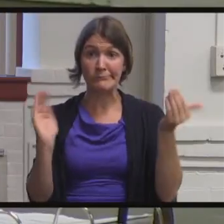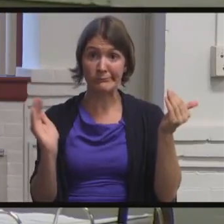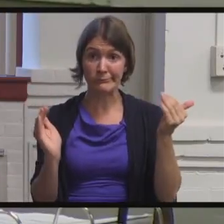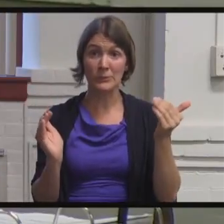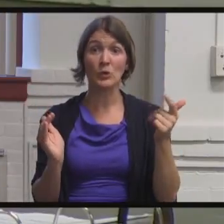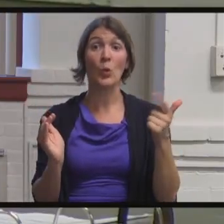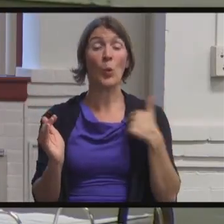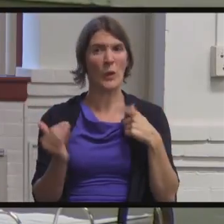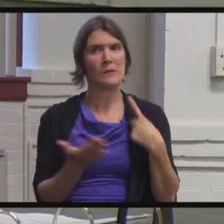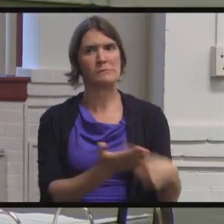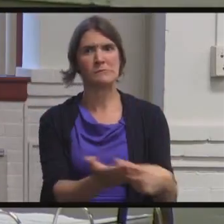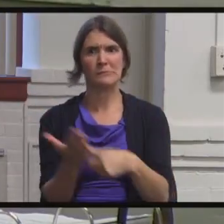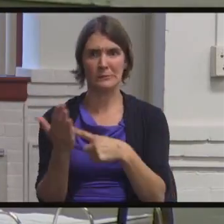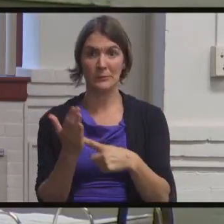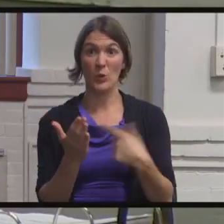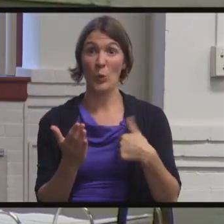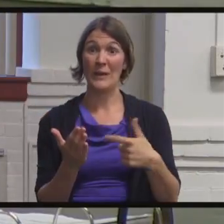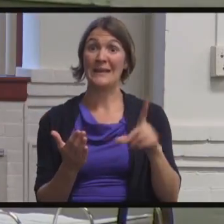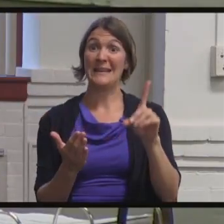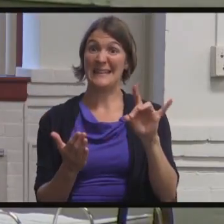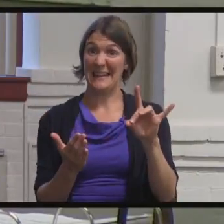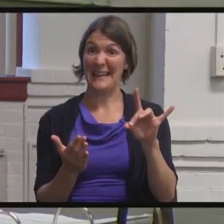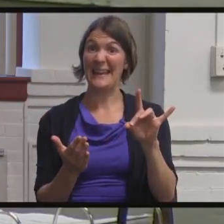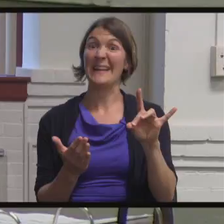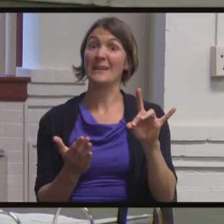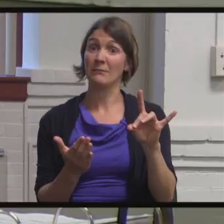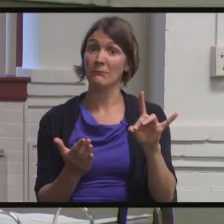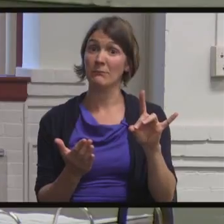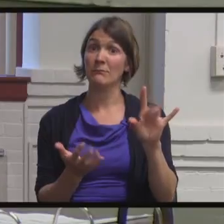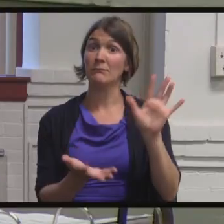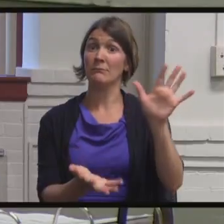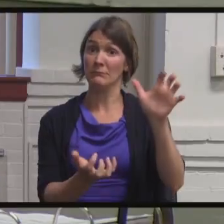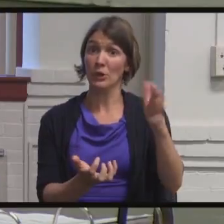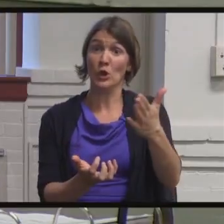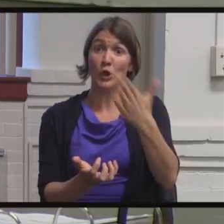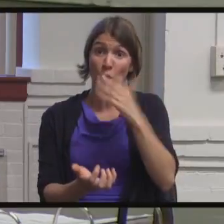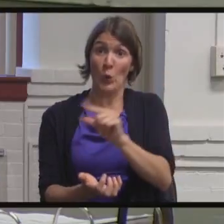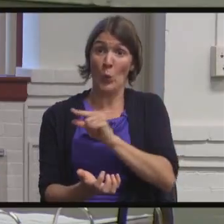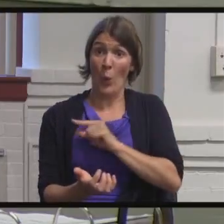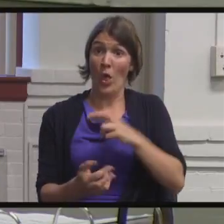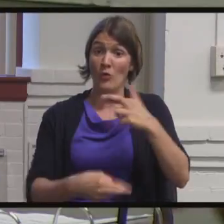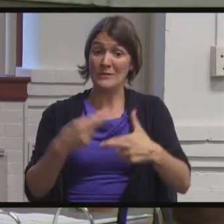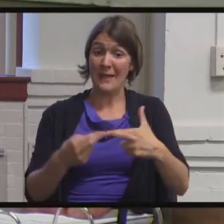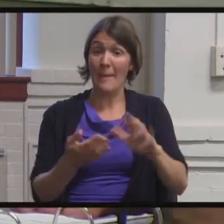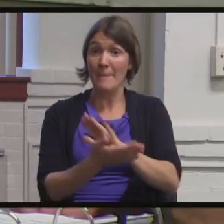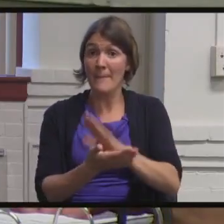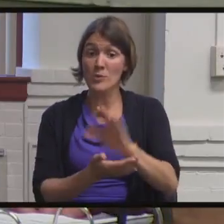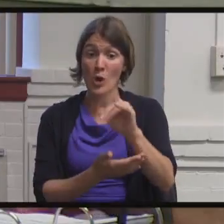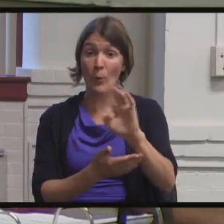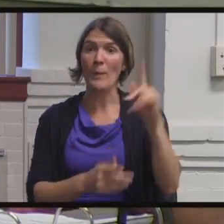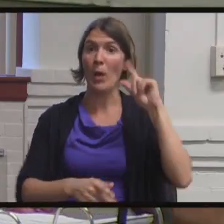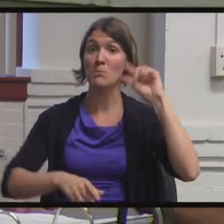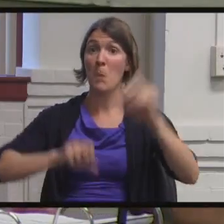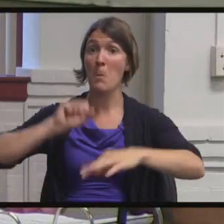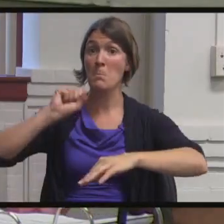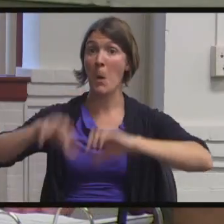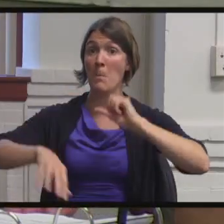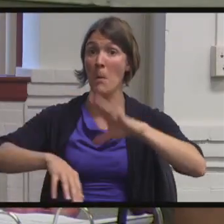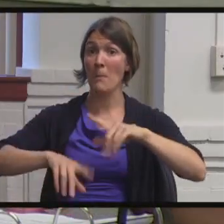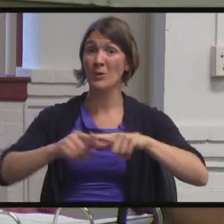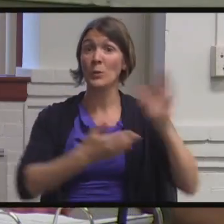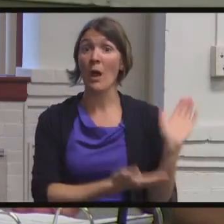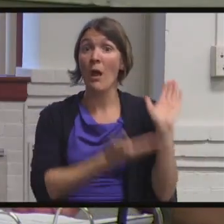take in several tons a week of pretty good quality recycling, particularly paper and cardboard, from Hillsborough, New